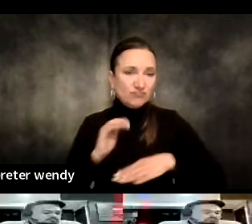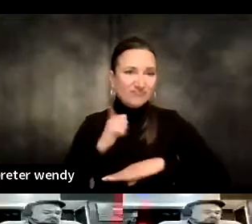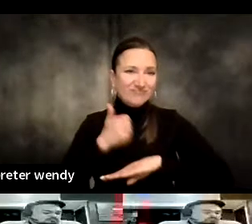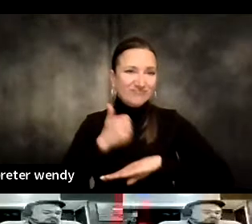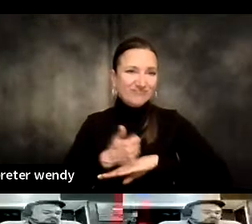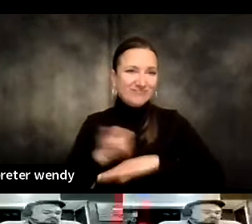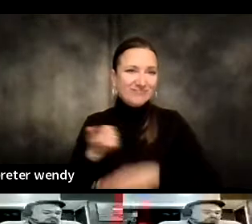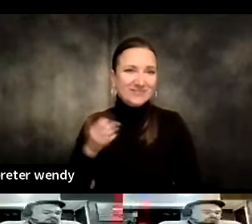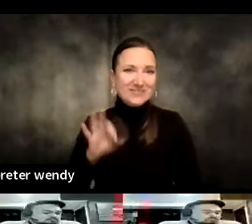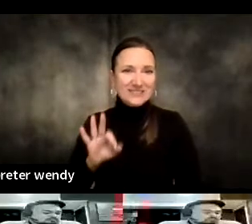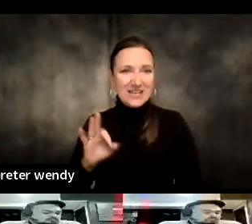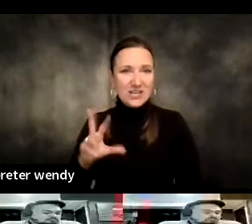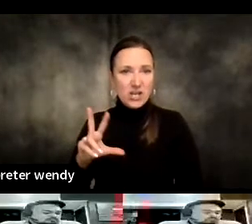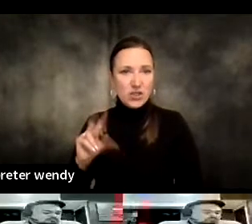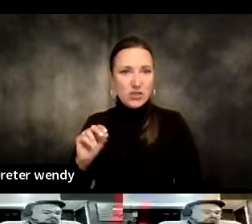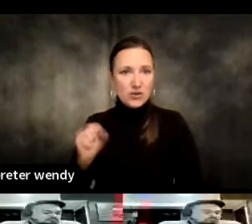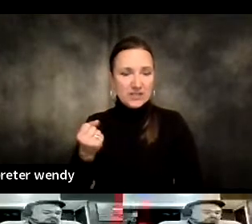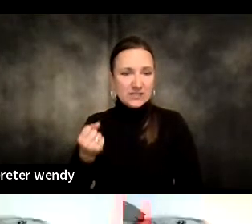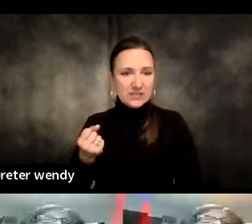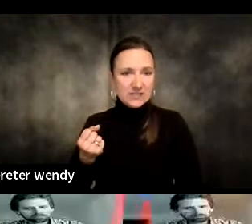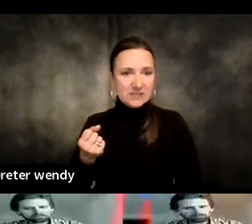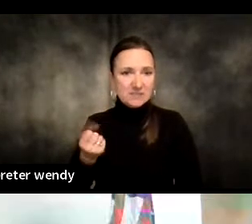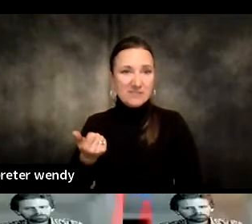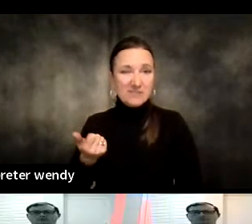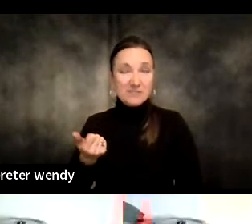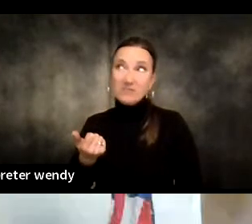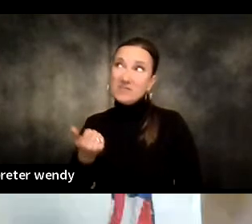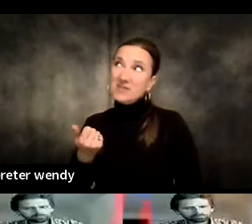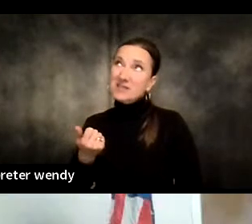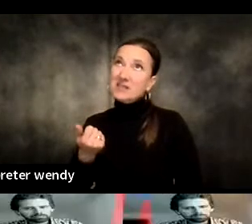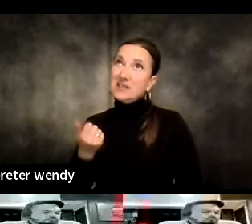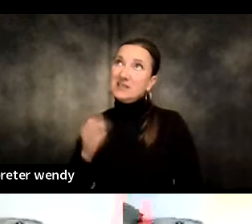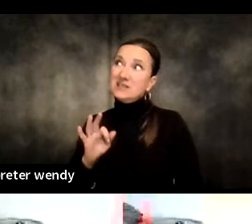in the 1930s. In the